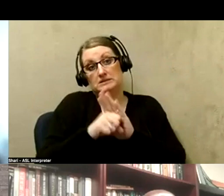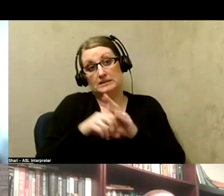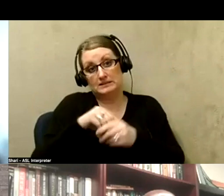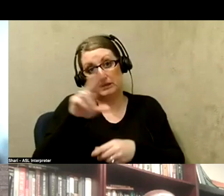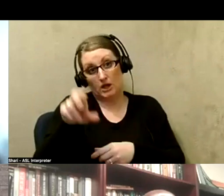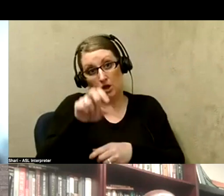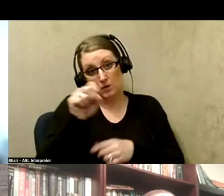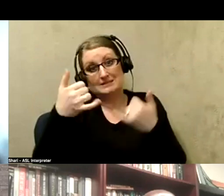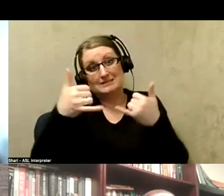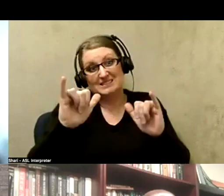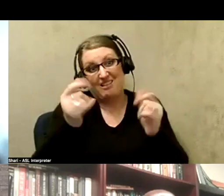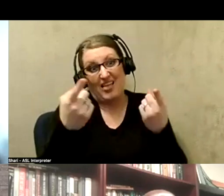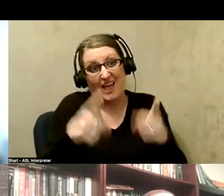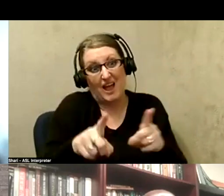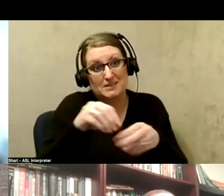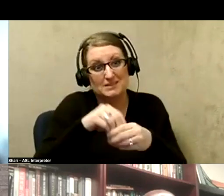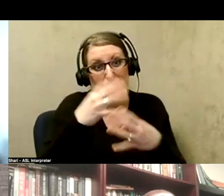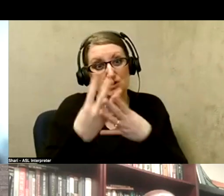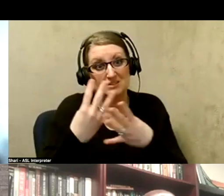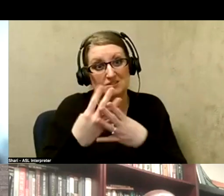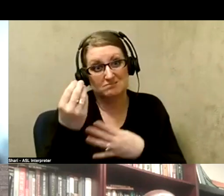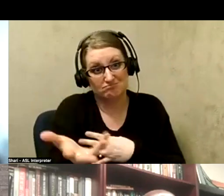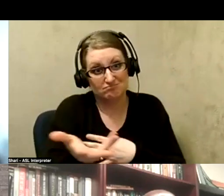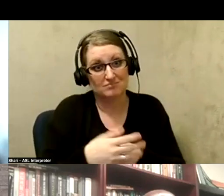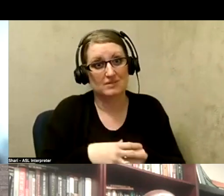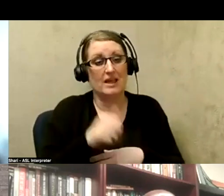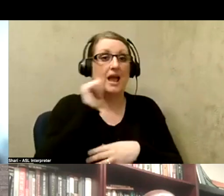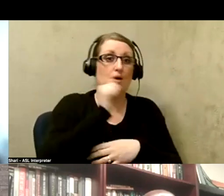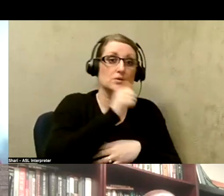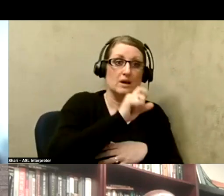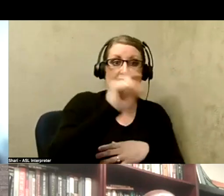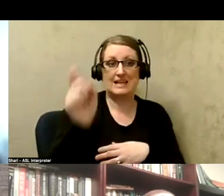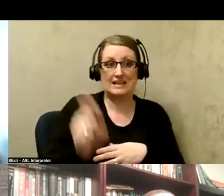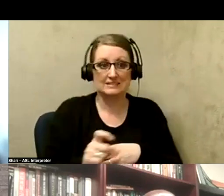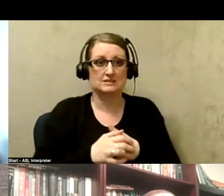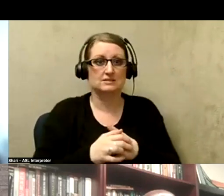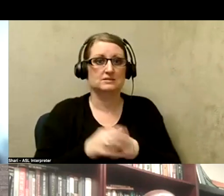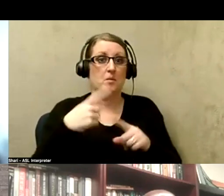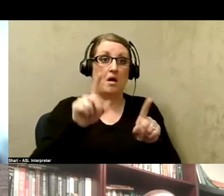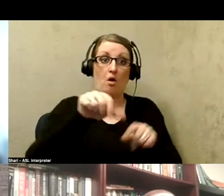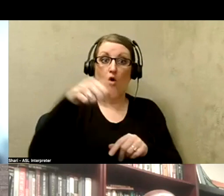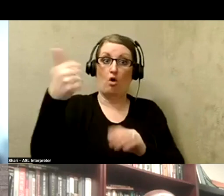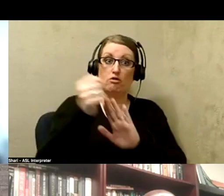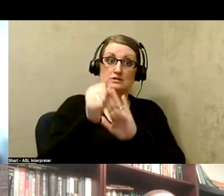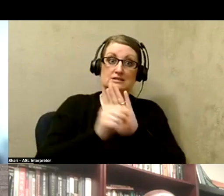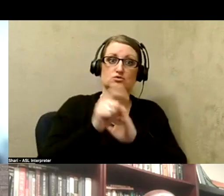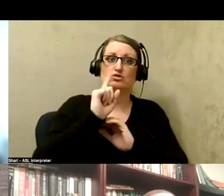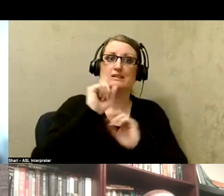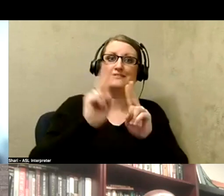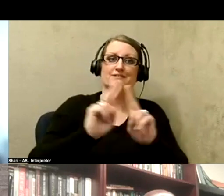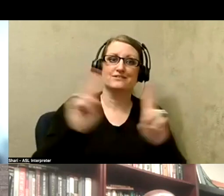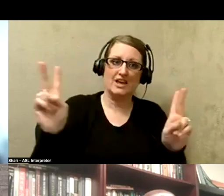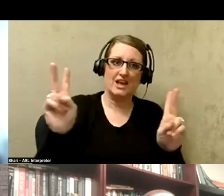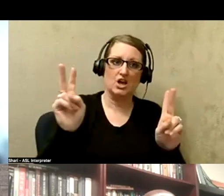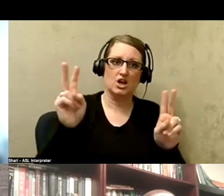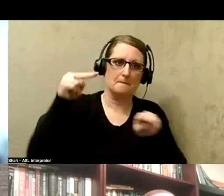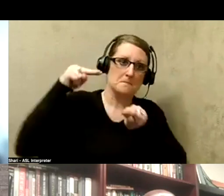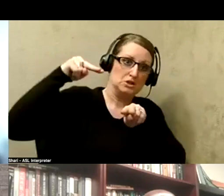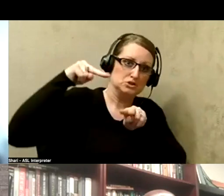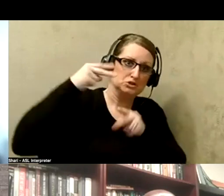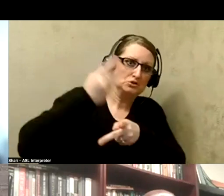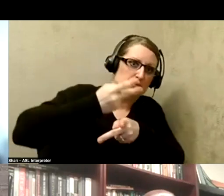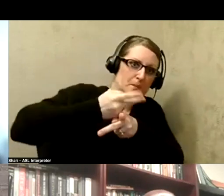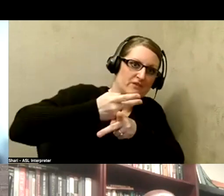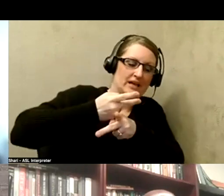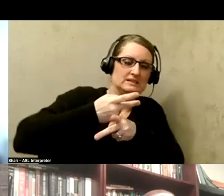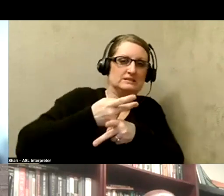still happening in prisons, Arizona, Texas. But in other states, it's very, very, very monitored and supervised